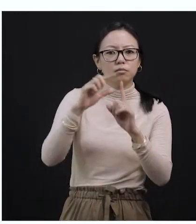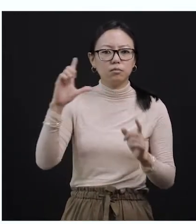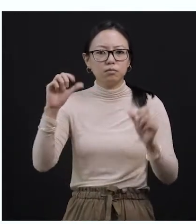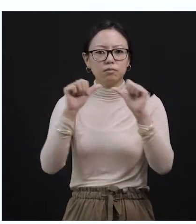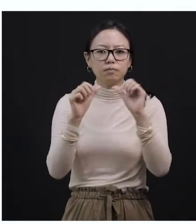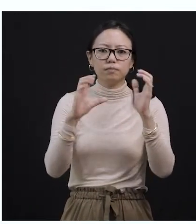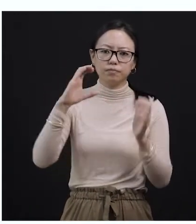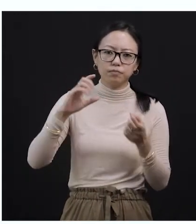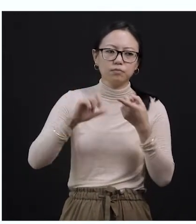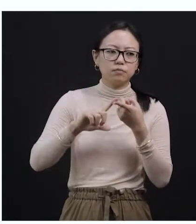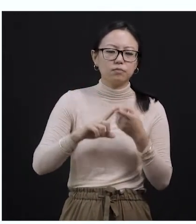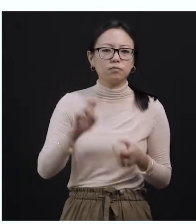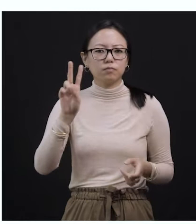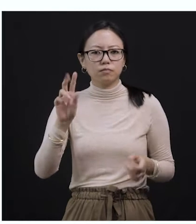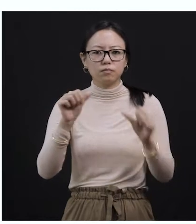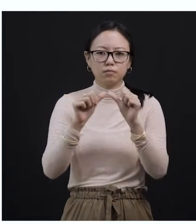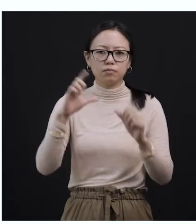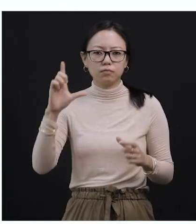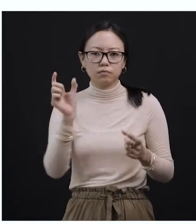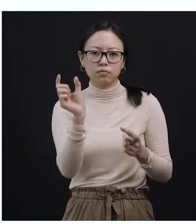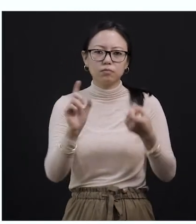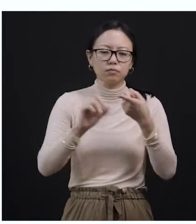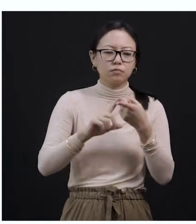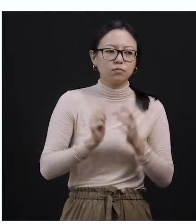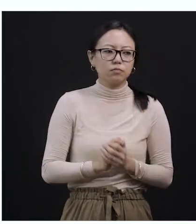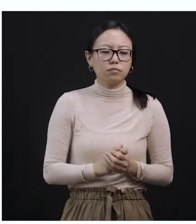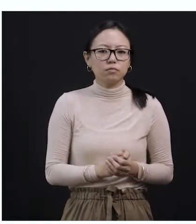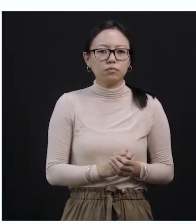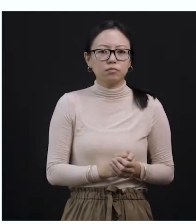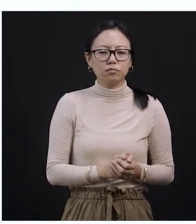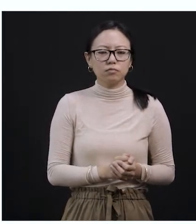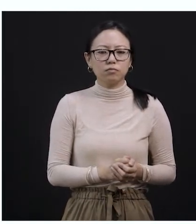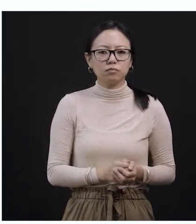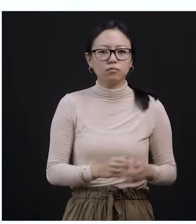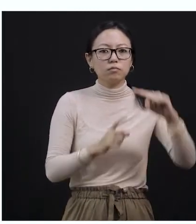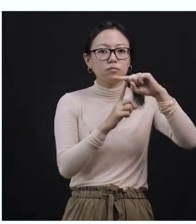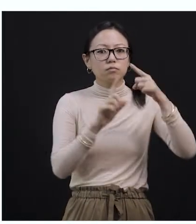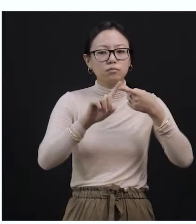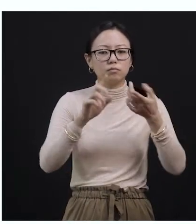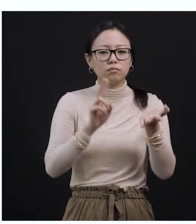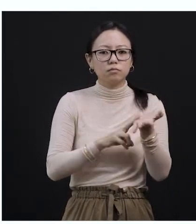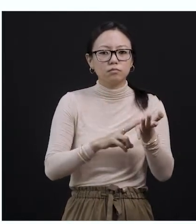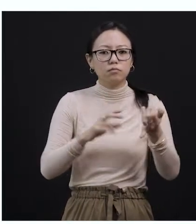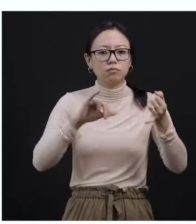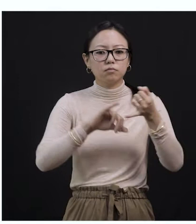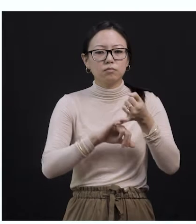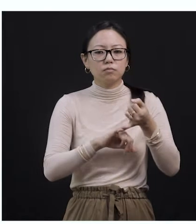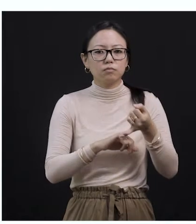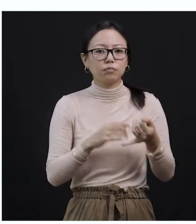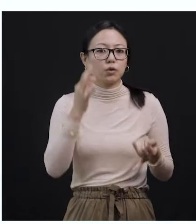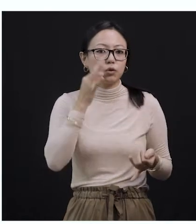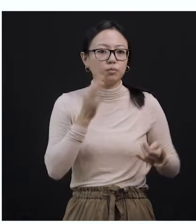already learned, for tens, we have one blue strip, and for ones, we have one red strip